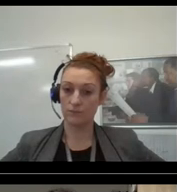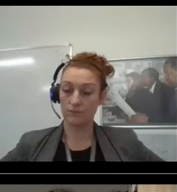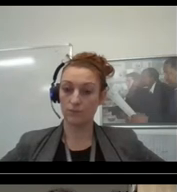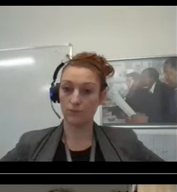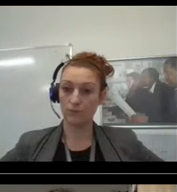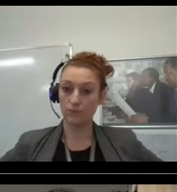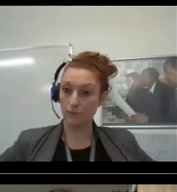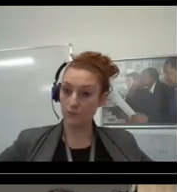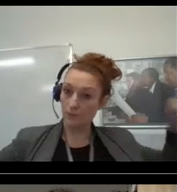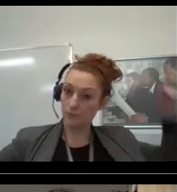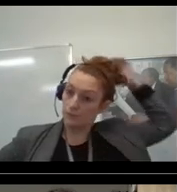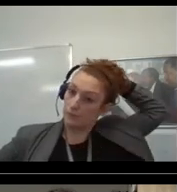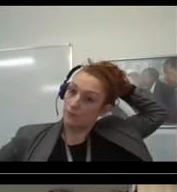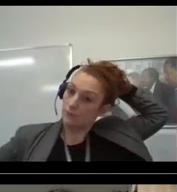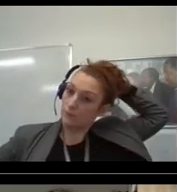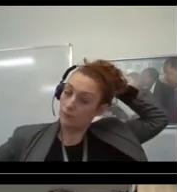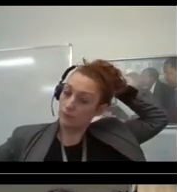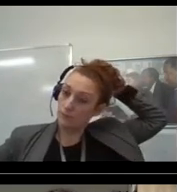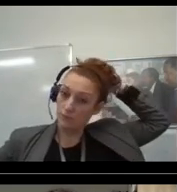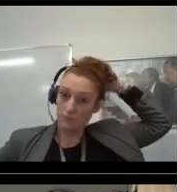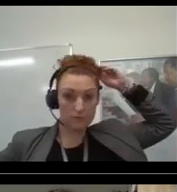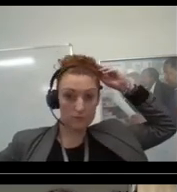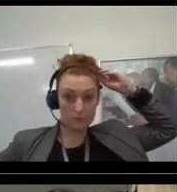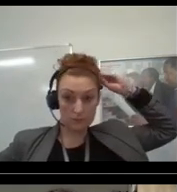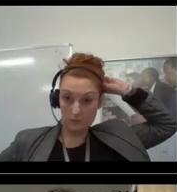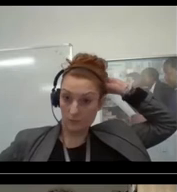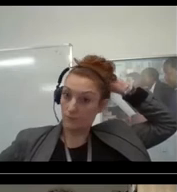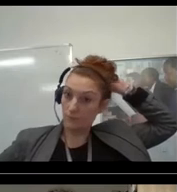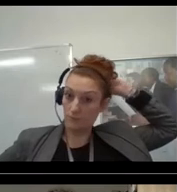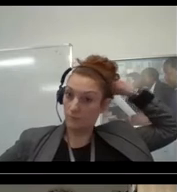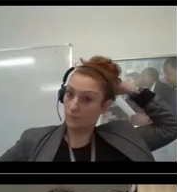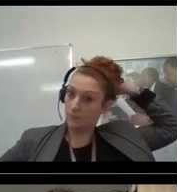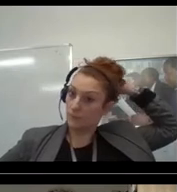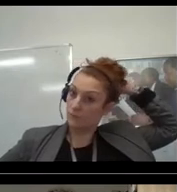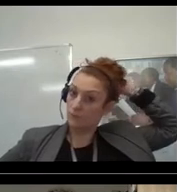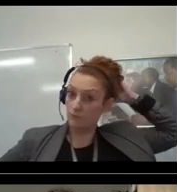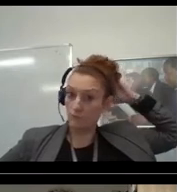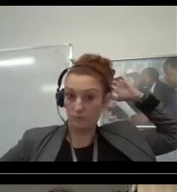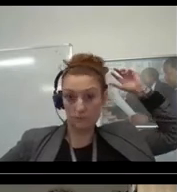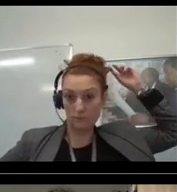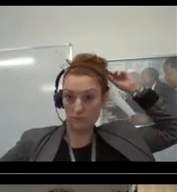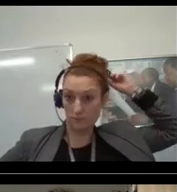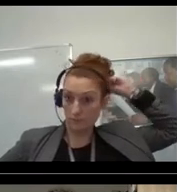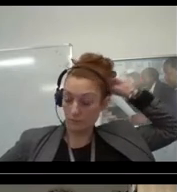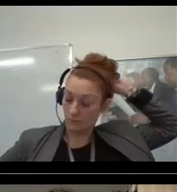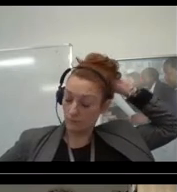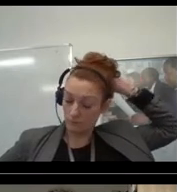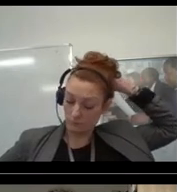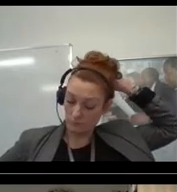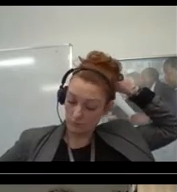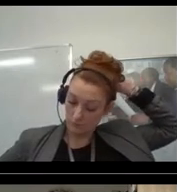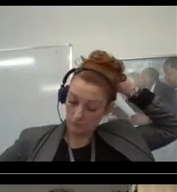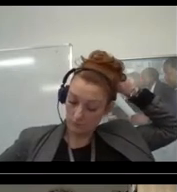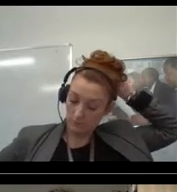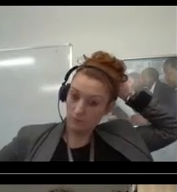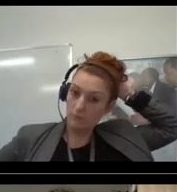test. 20 times more likely to have contact with social services, 4 times more likely to live in poverty, and 7 times more likely to have special